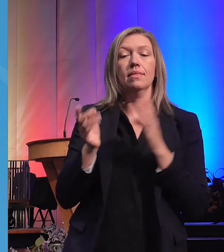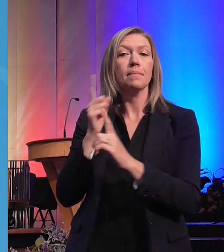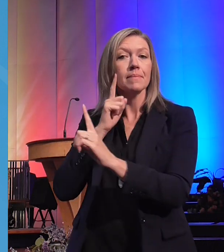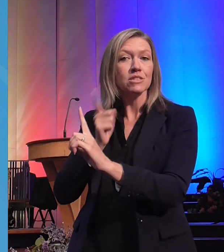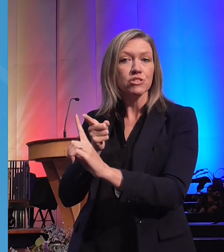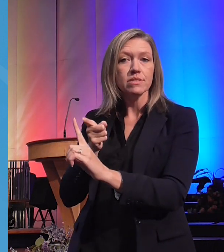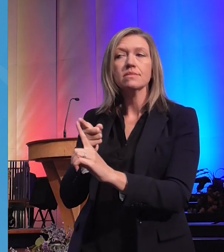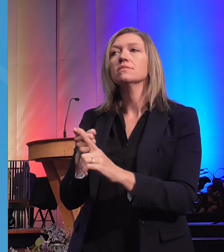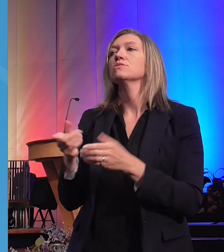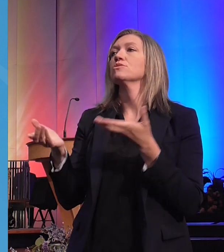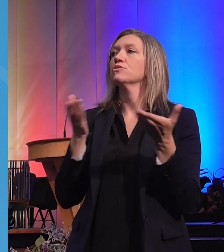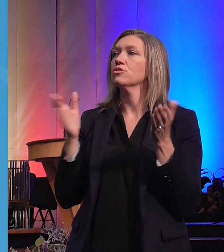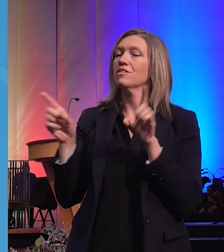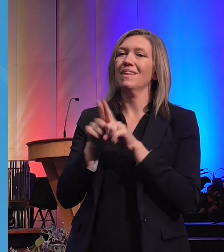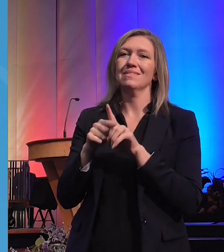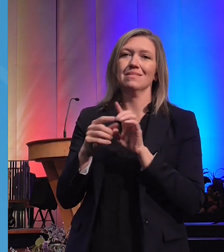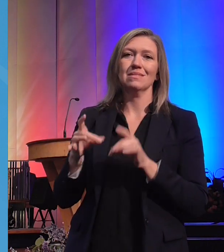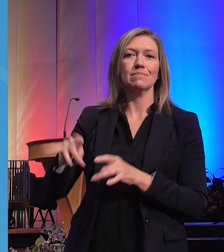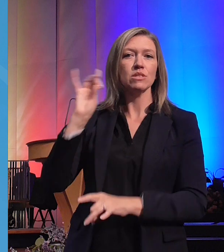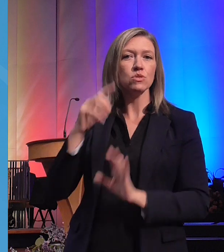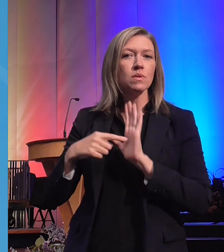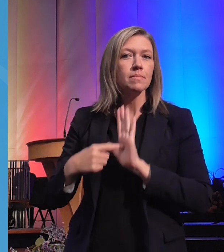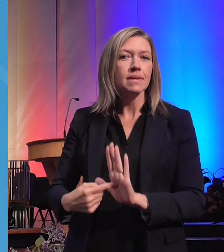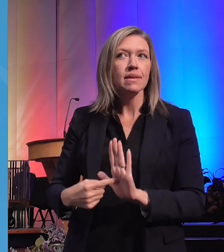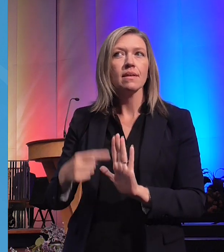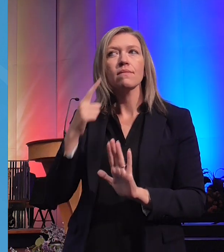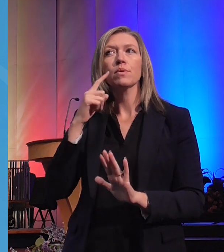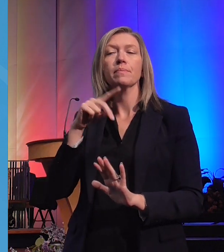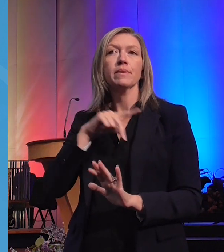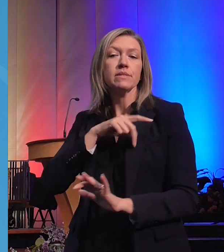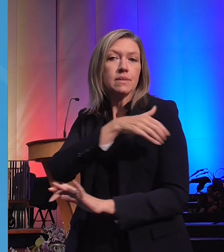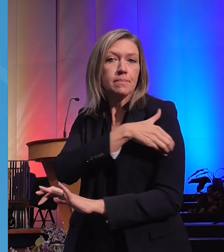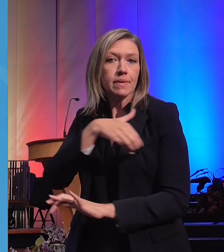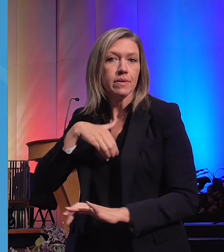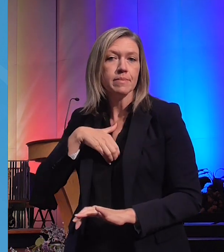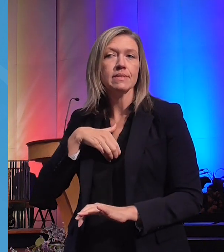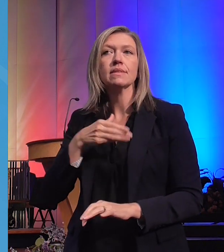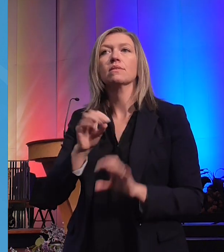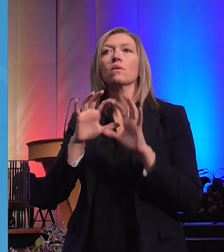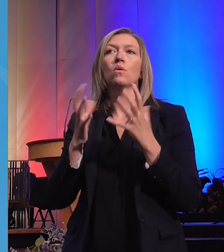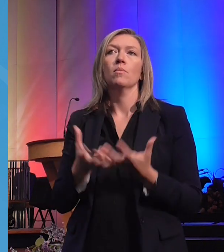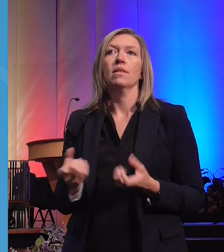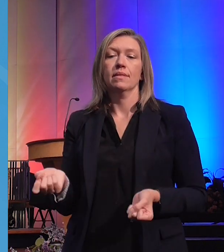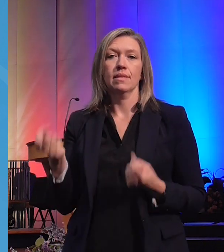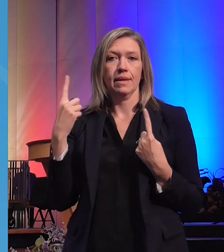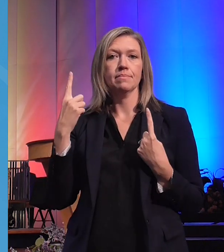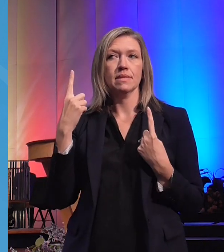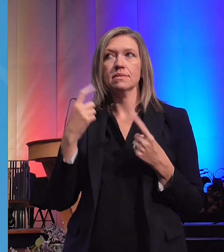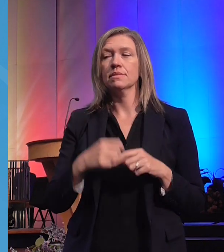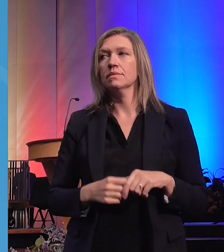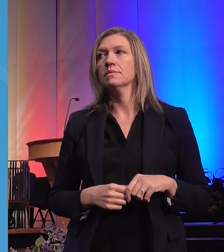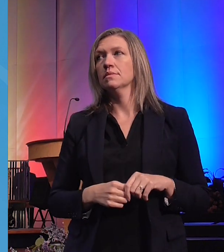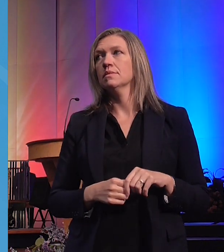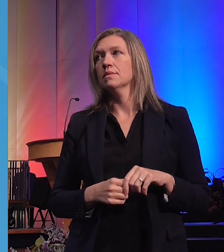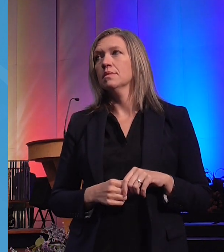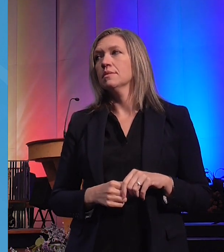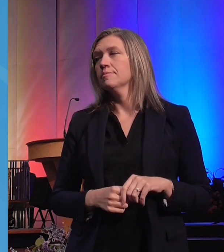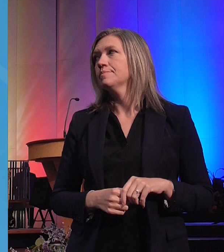mission: to serve as a spiritual beacon for personal empowerment and global enlightenment.